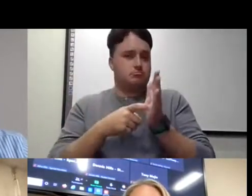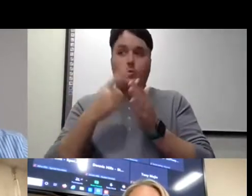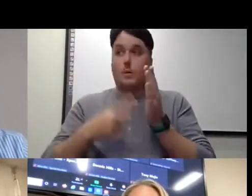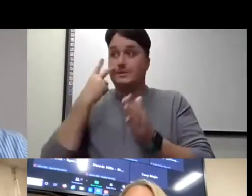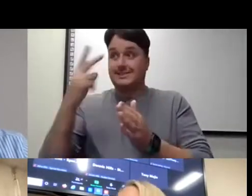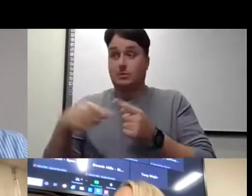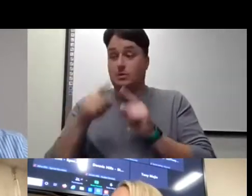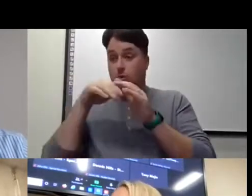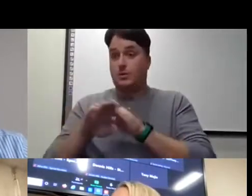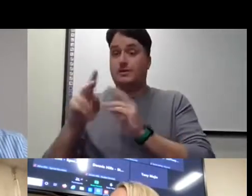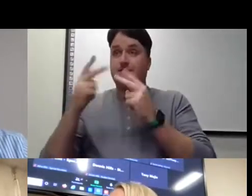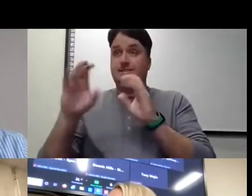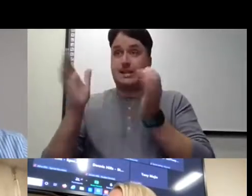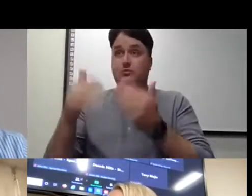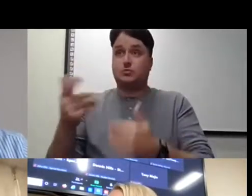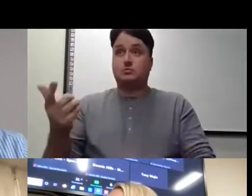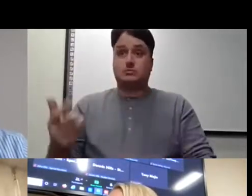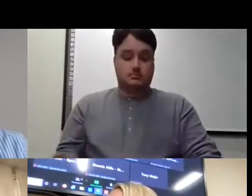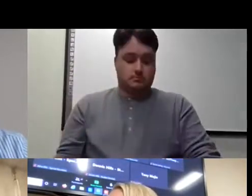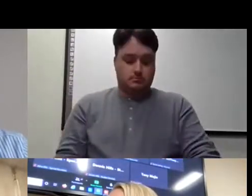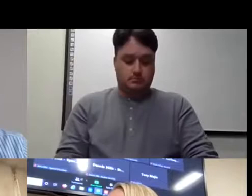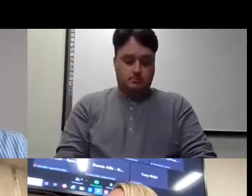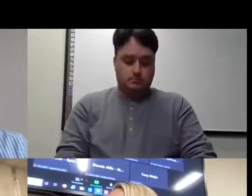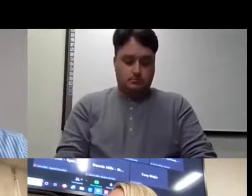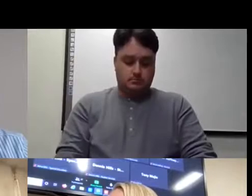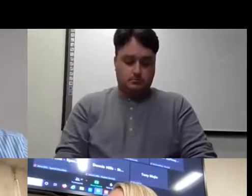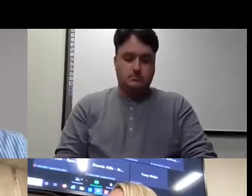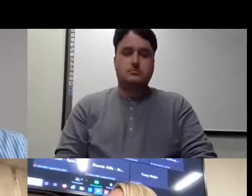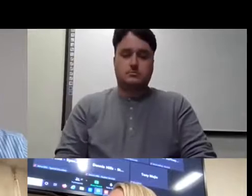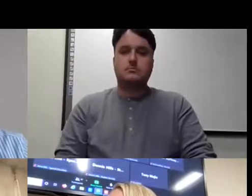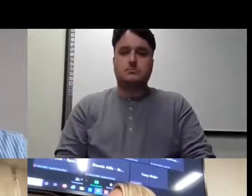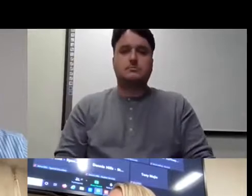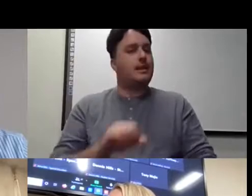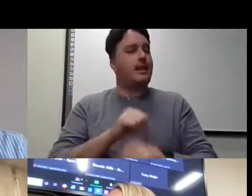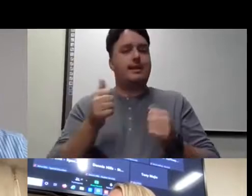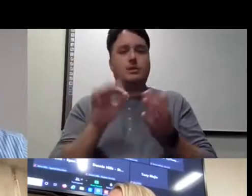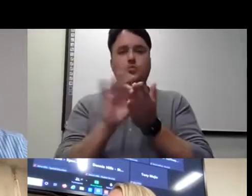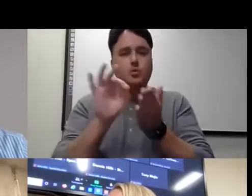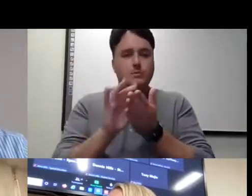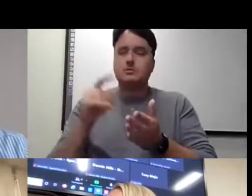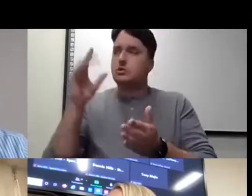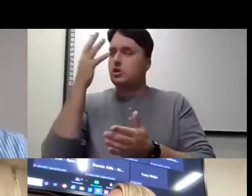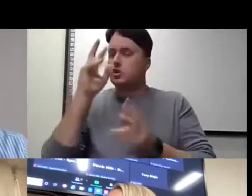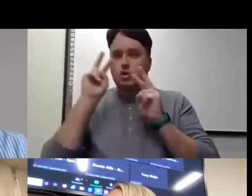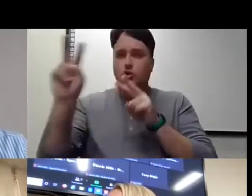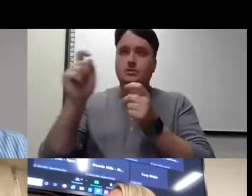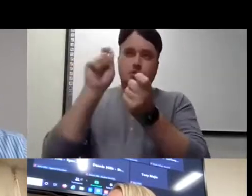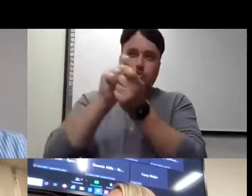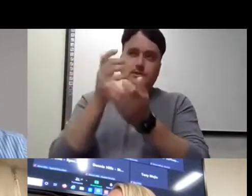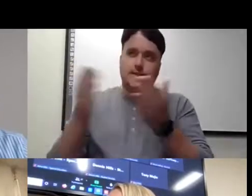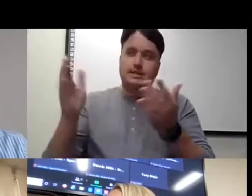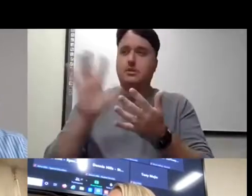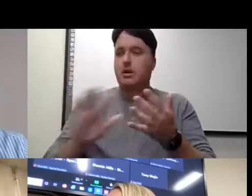visit classrooms. Maybe like equity rubrics, like maybe we can like look at like certain things across